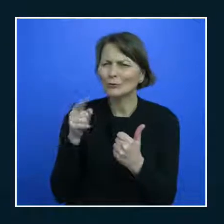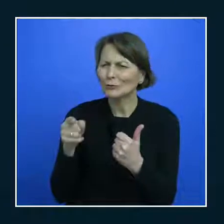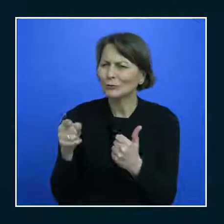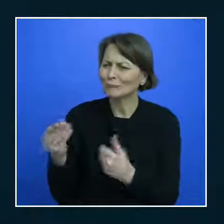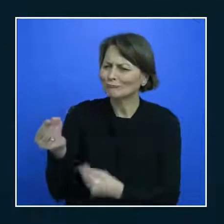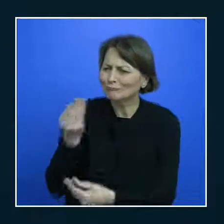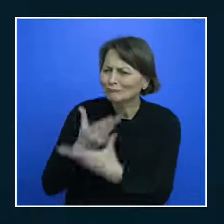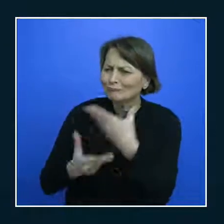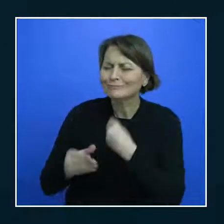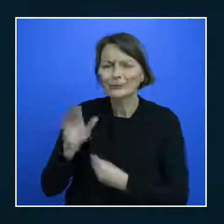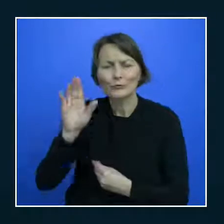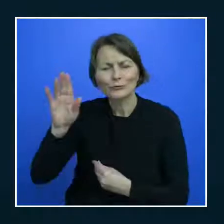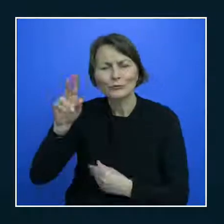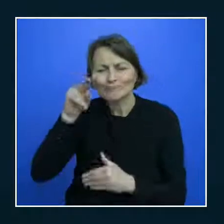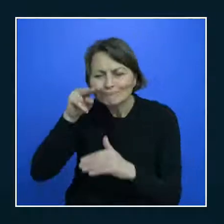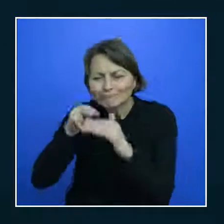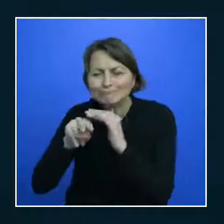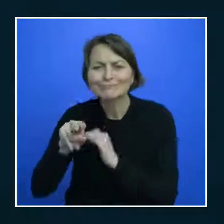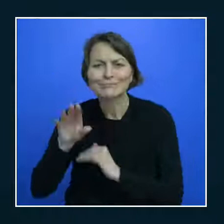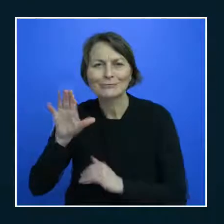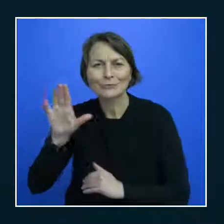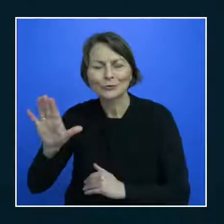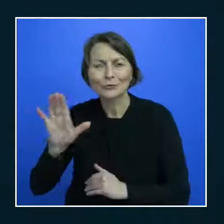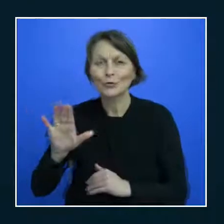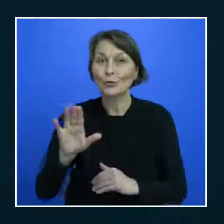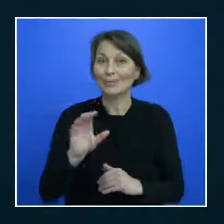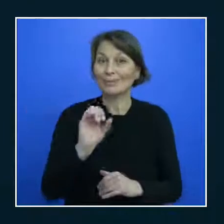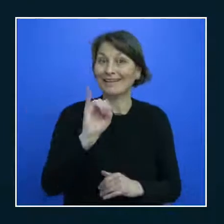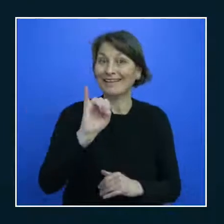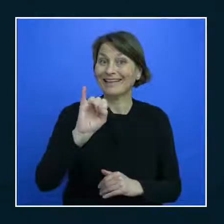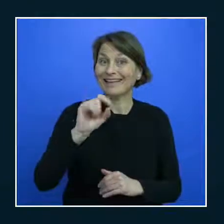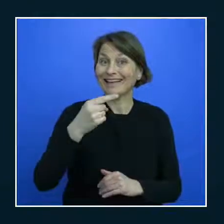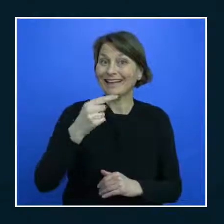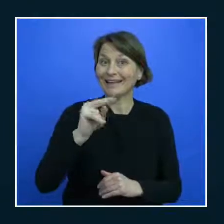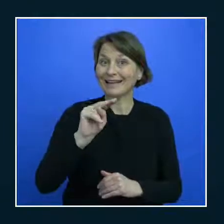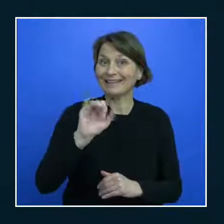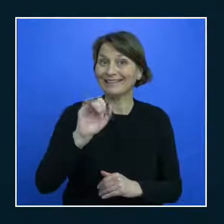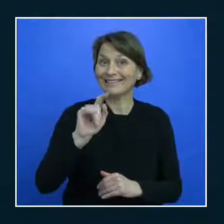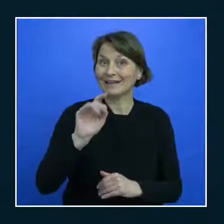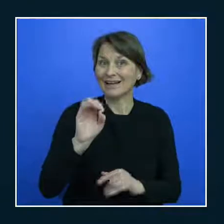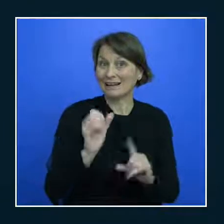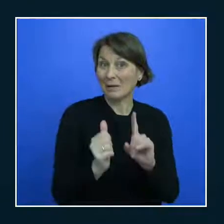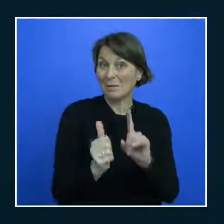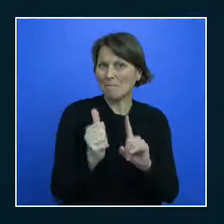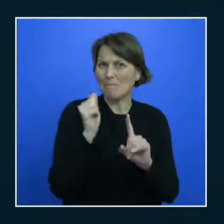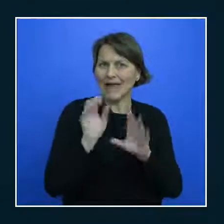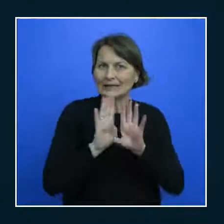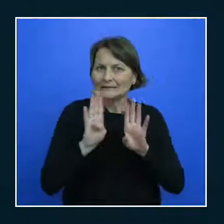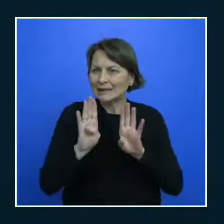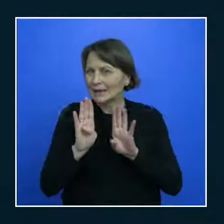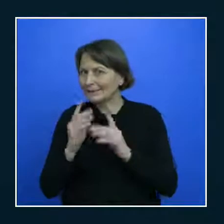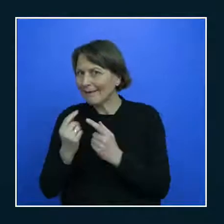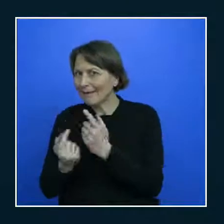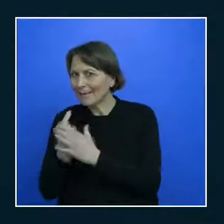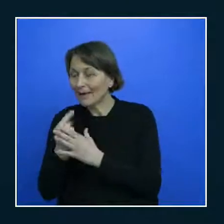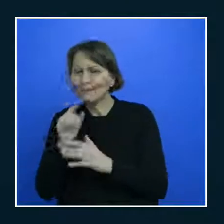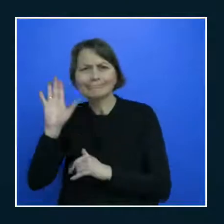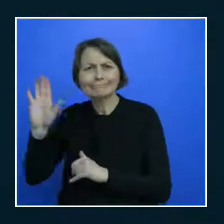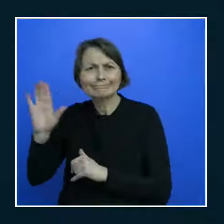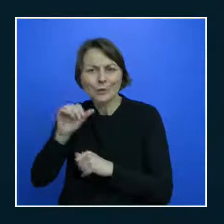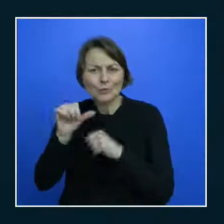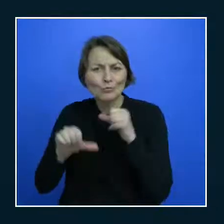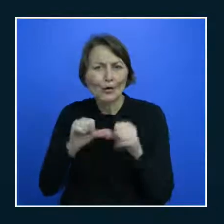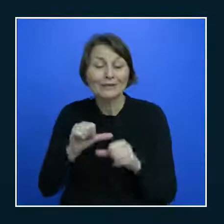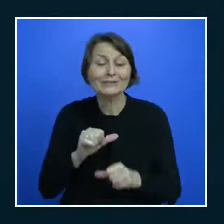insights on Ignite backstage and the process. Yes, but I'm also dying to